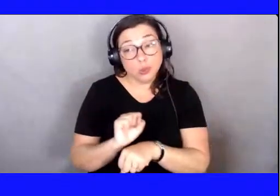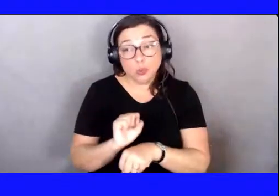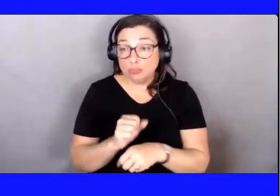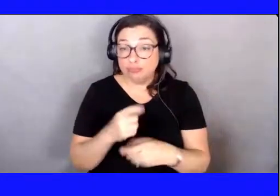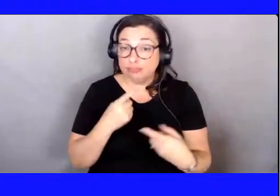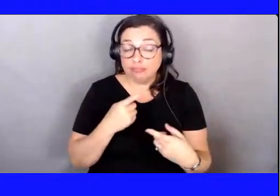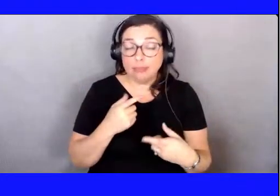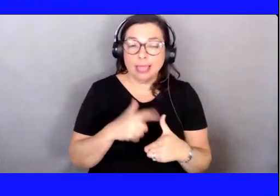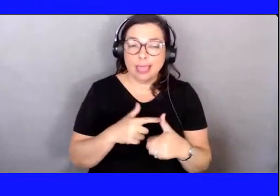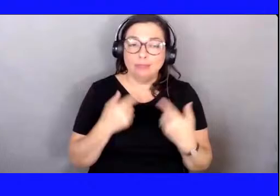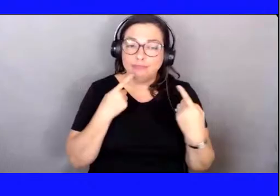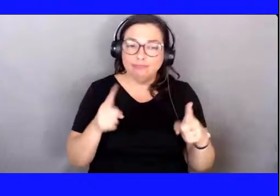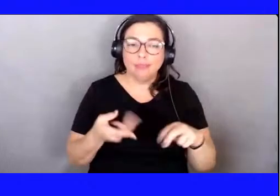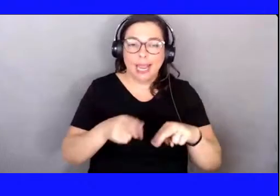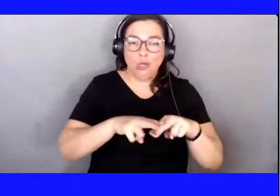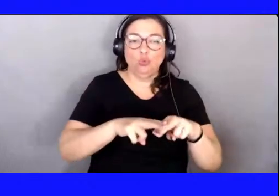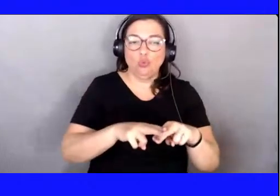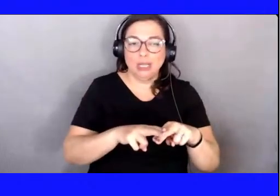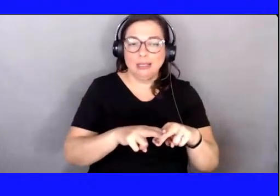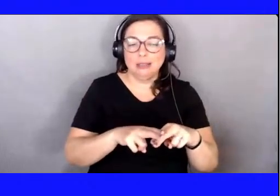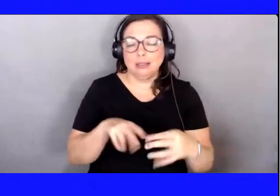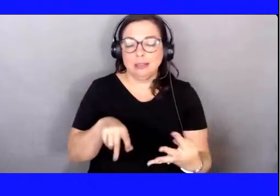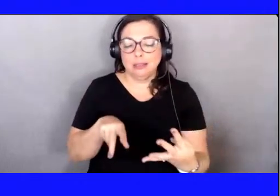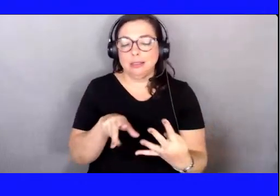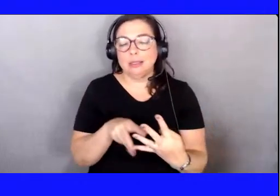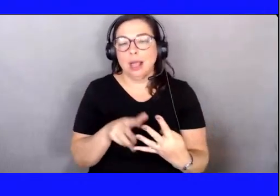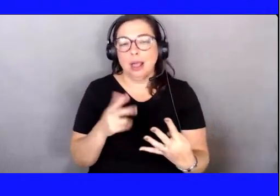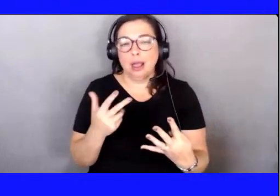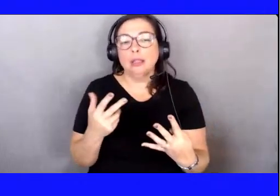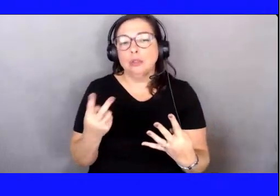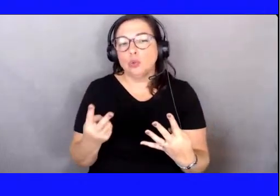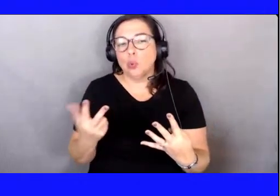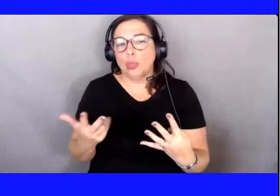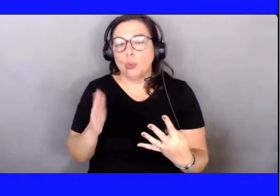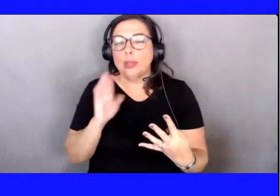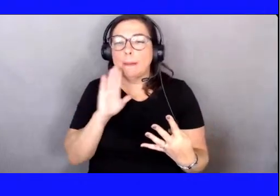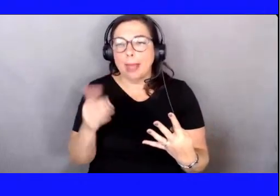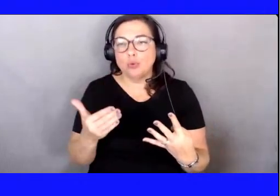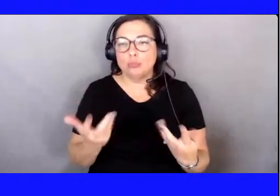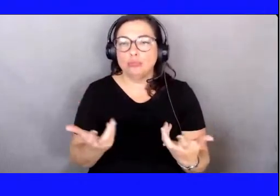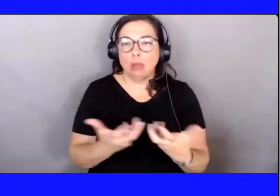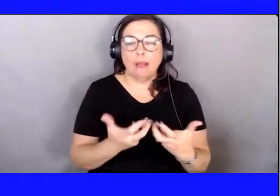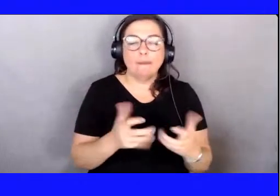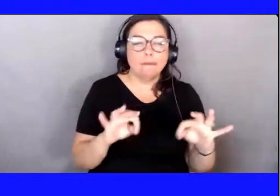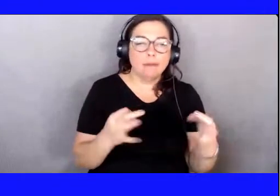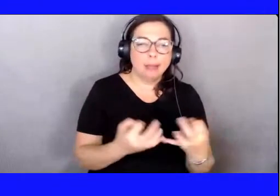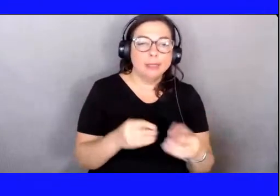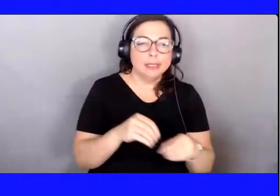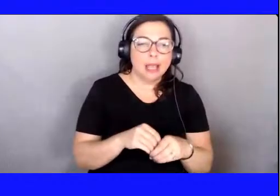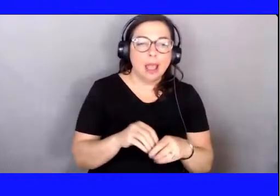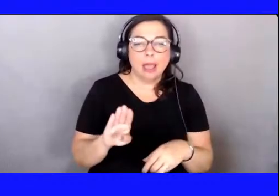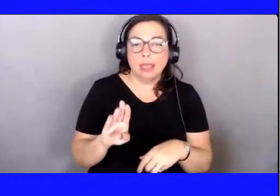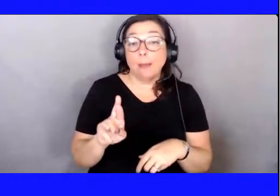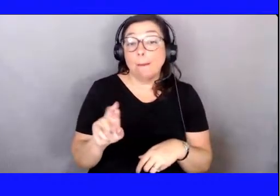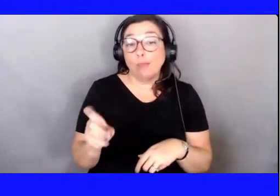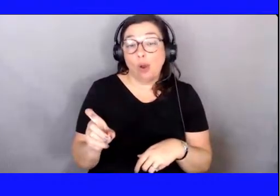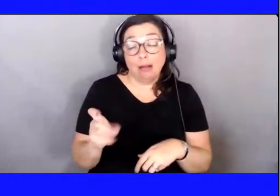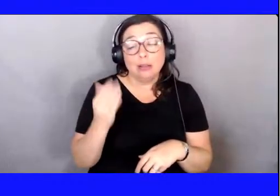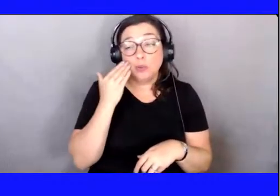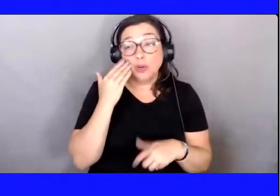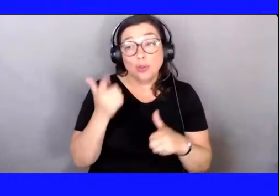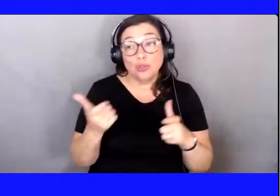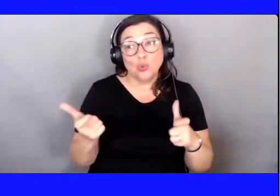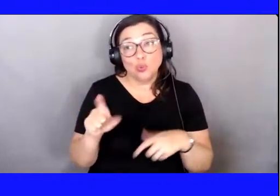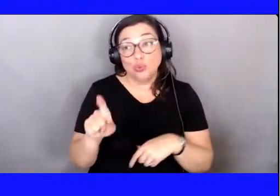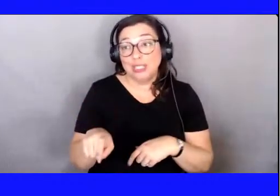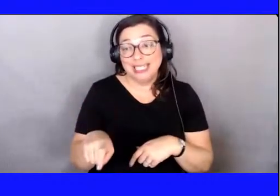to increase the number of 2 and 3 bedroom units to accommodate families in the Bronx. We know that's a huge need